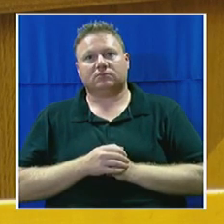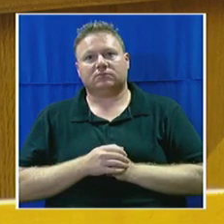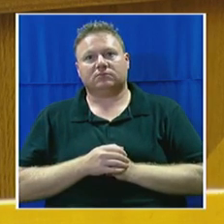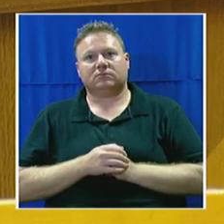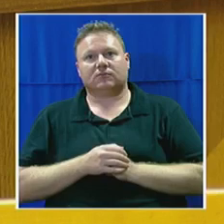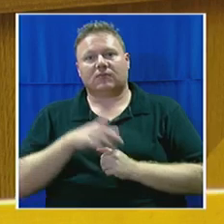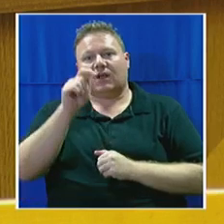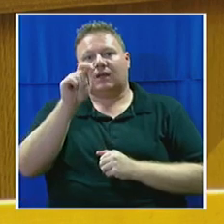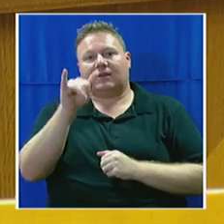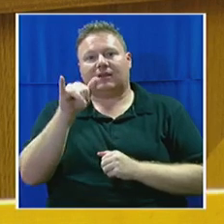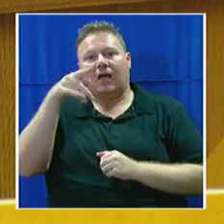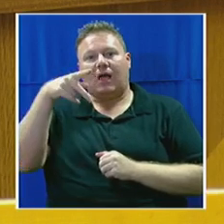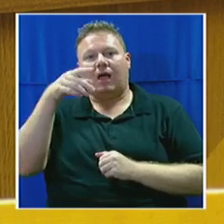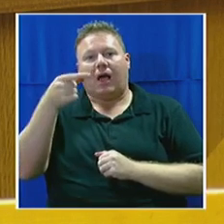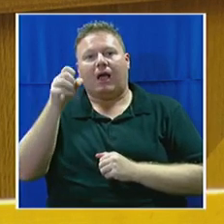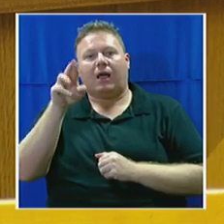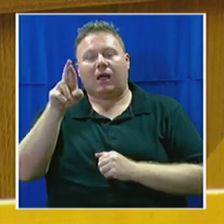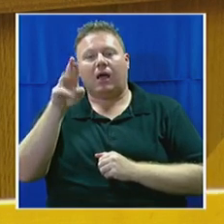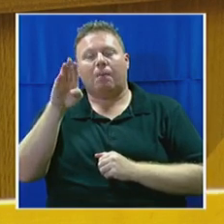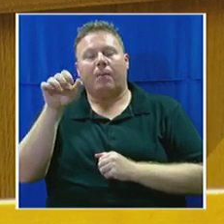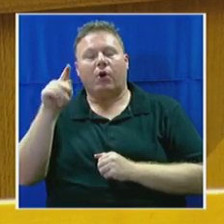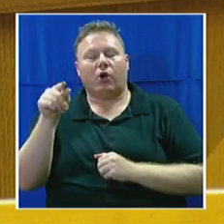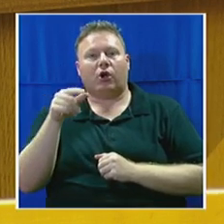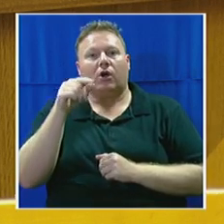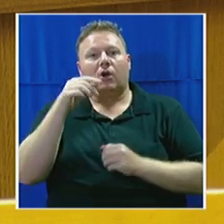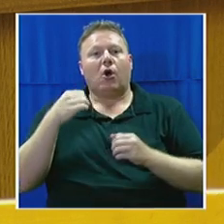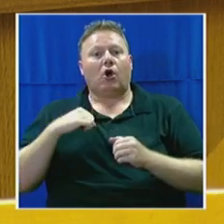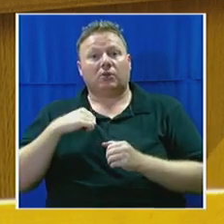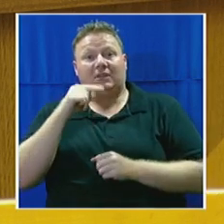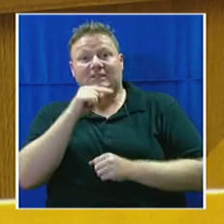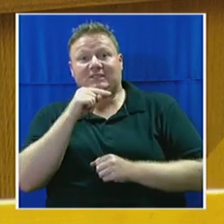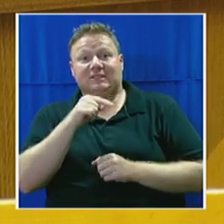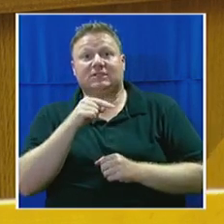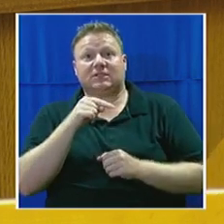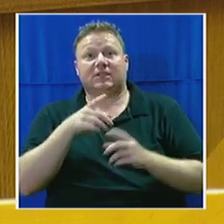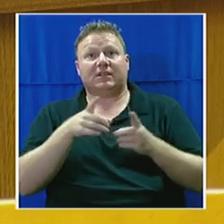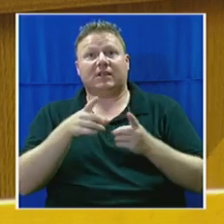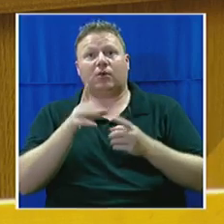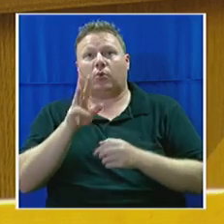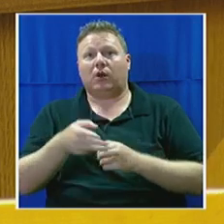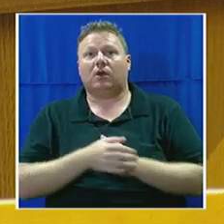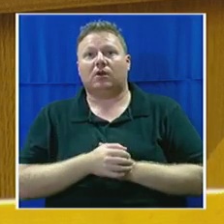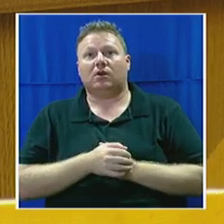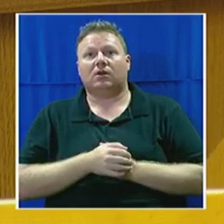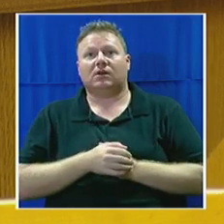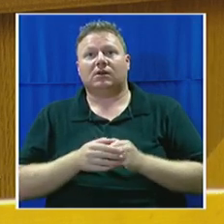Tygerberg Hospital will be the major hospital to deal with this virus. But Minister,